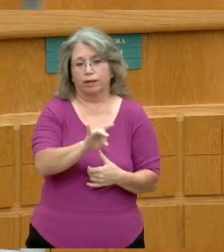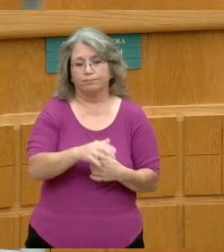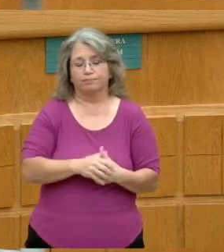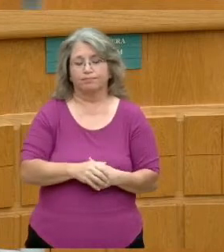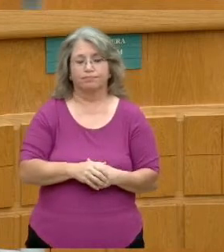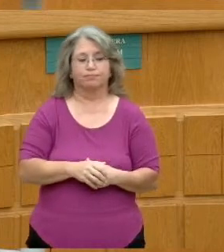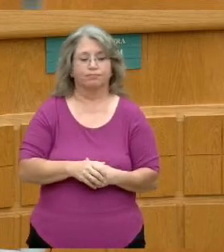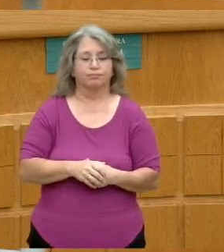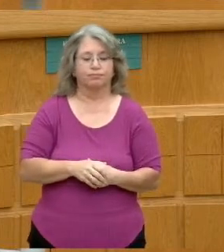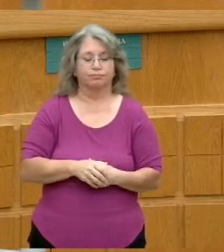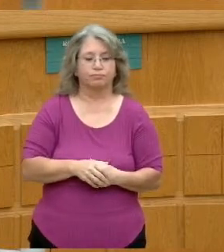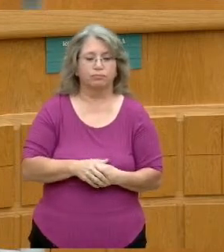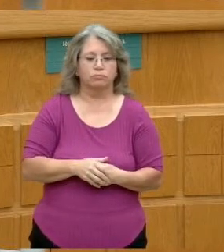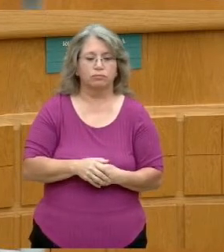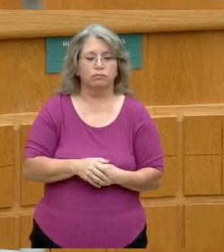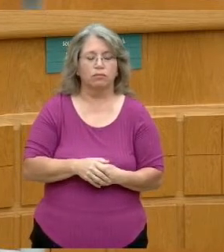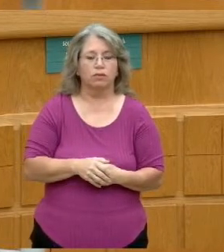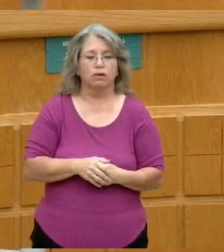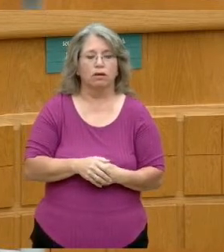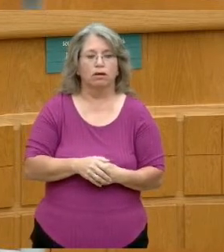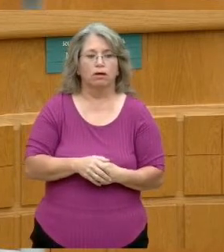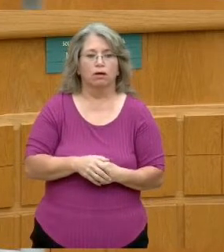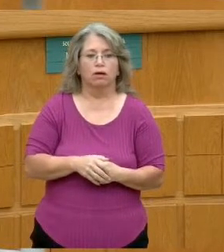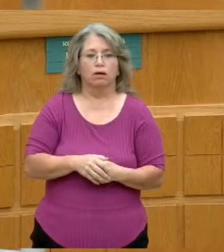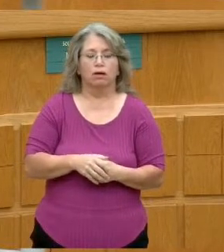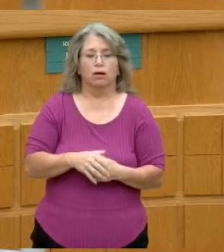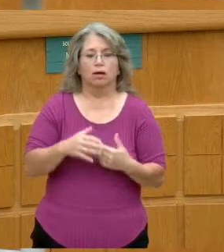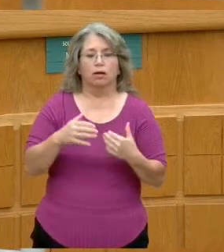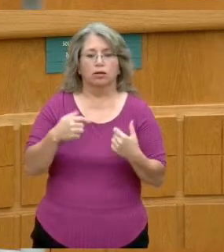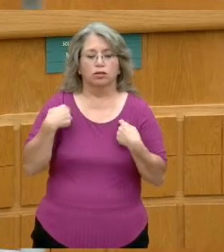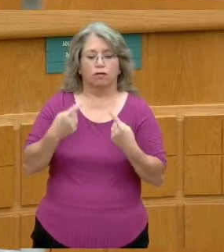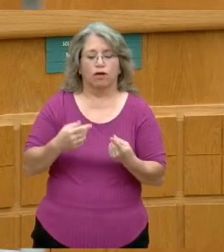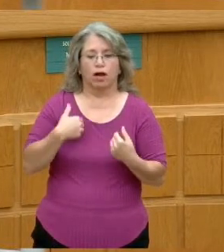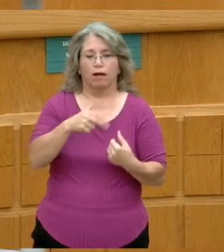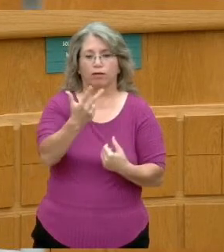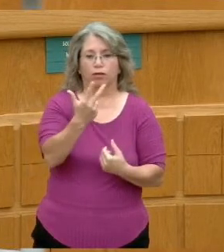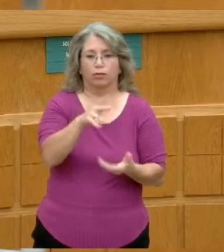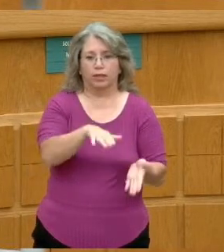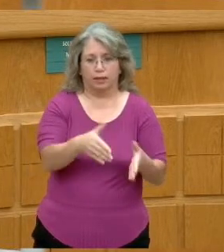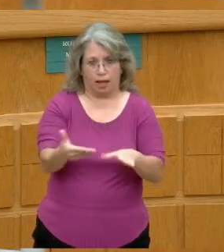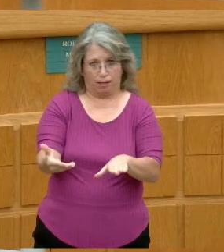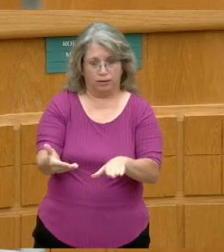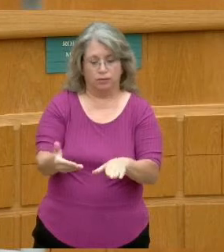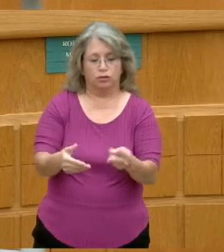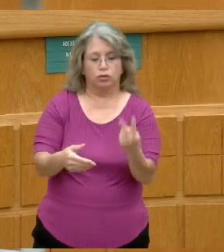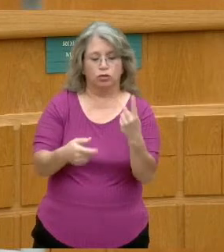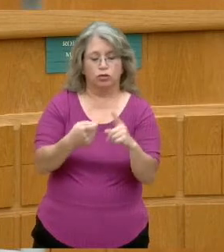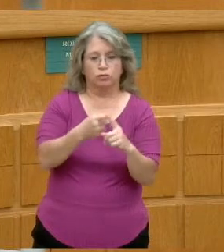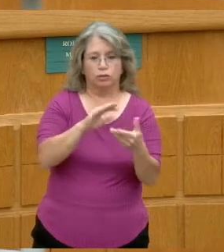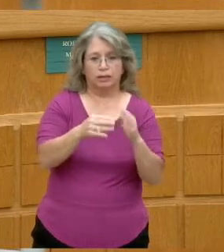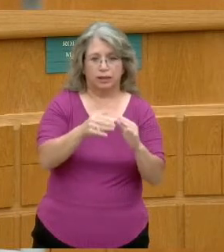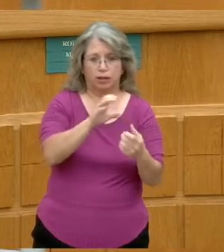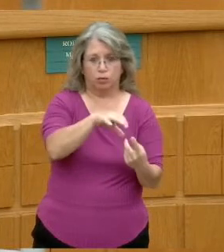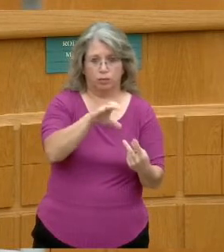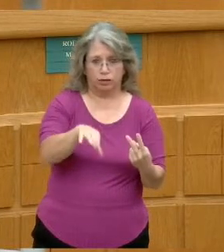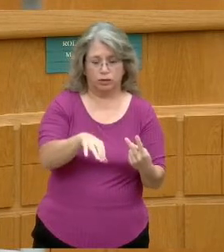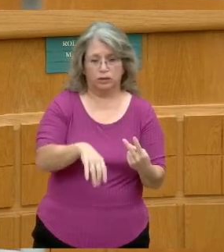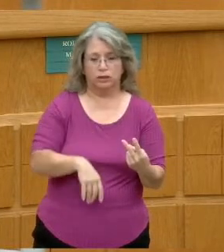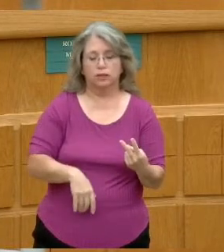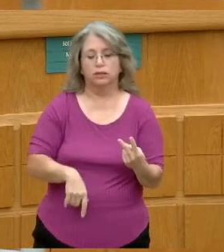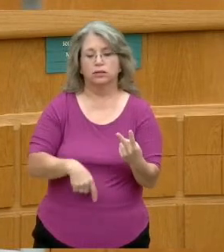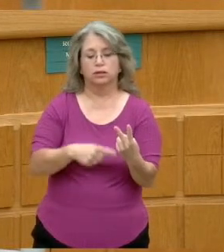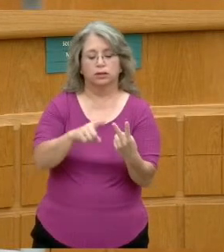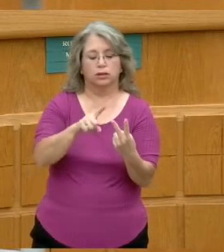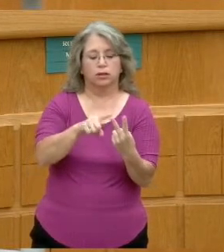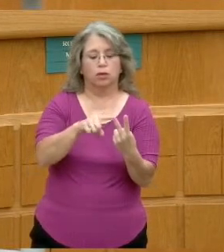3 deaths in total, or to date, I should say, 3 deaths. 2 are from the city of Corpus Christi. 1 is from Robstown. One of the